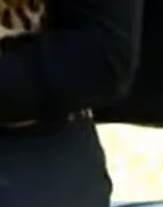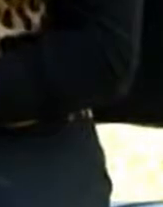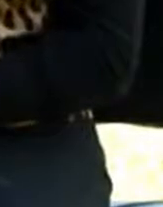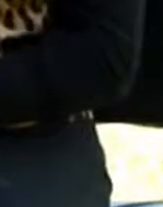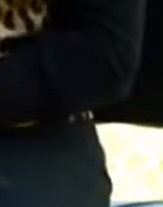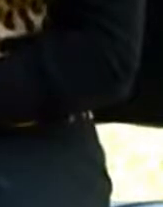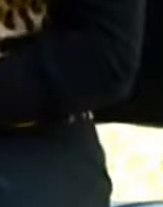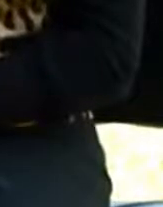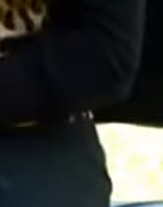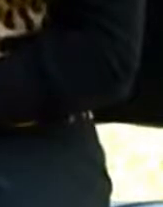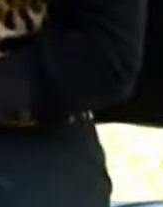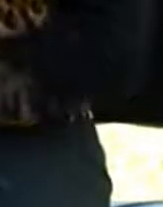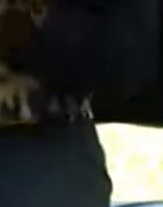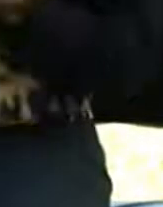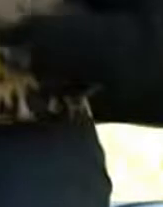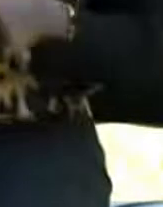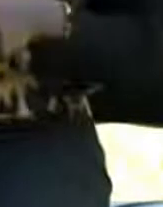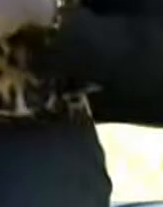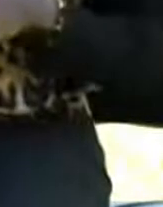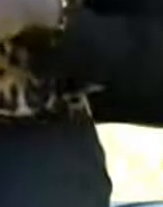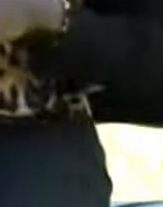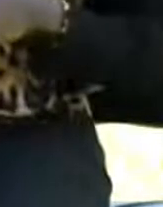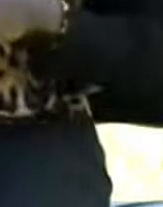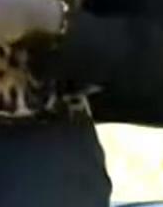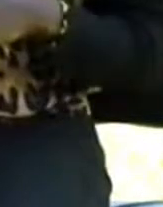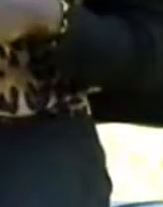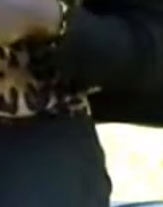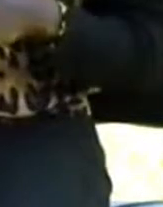An kansela gi LVCT.